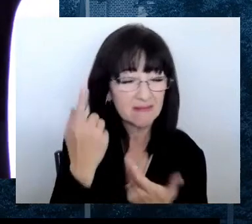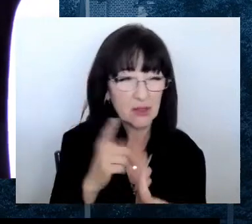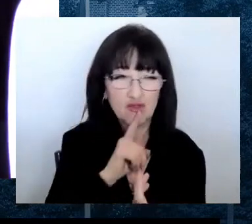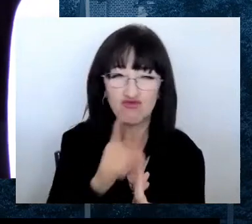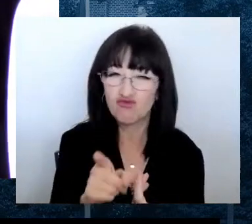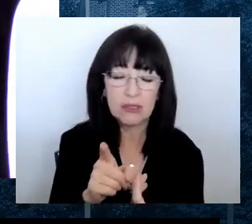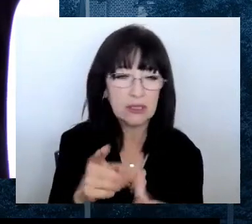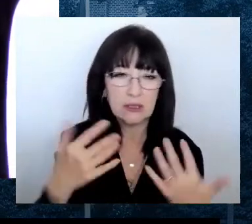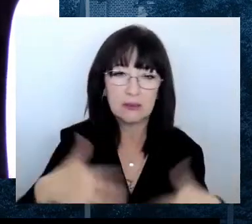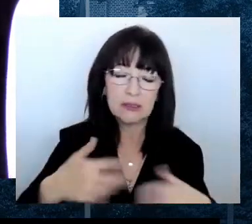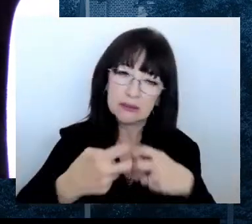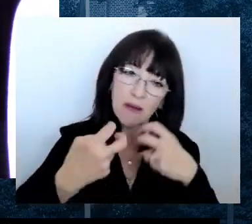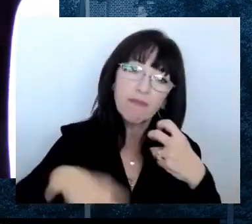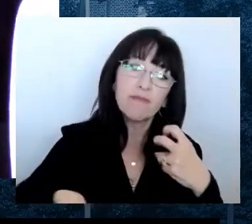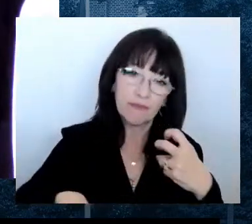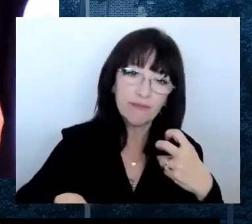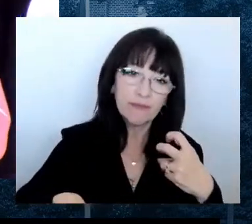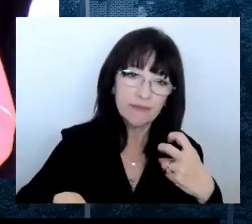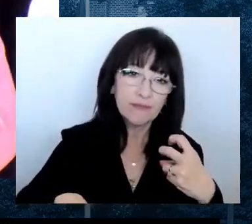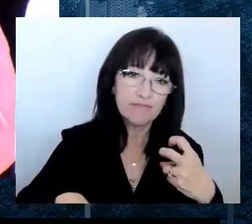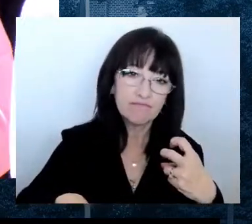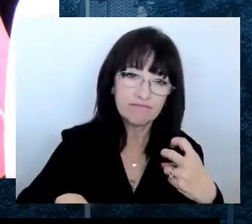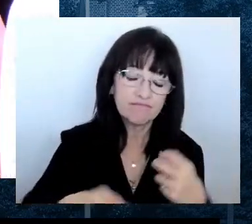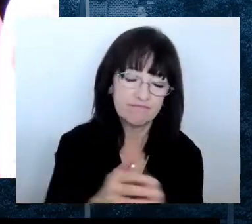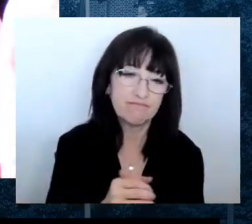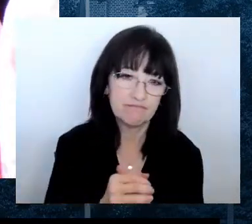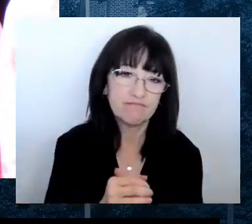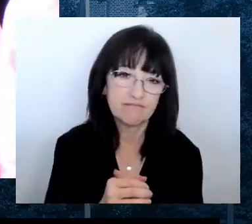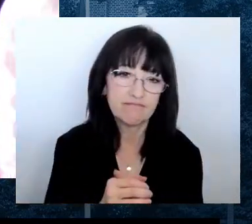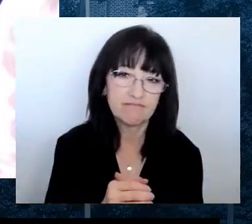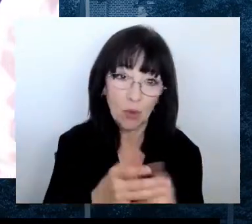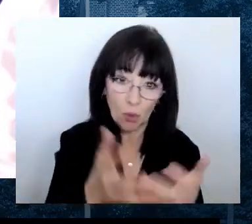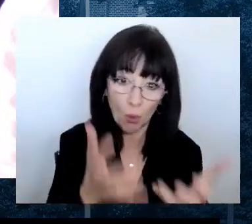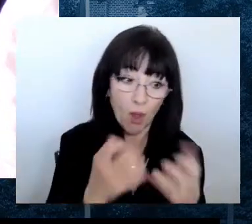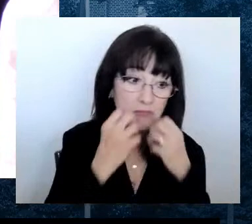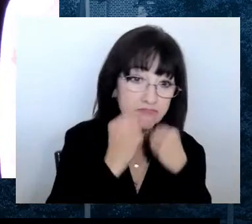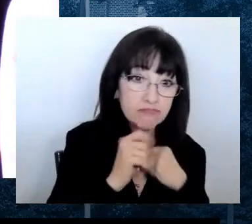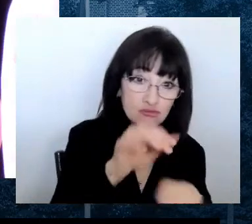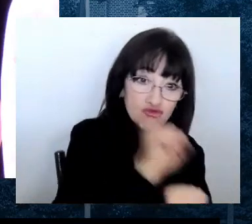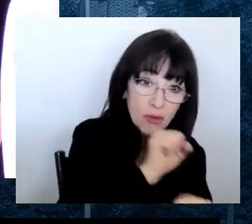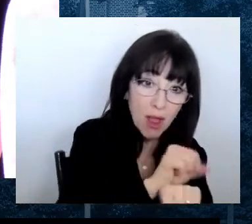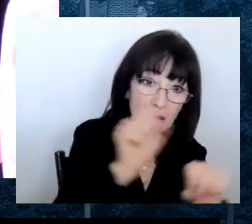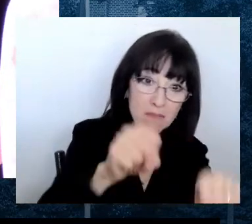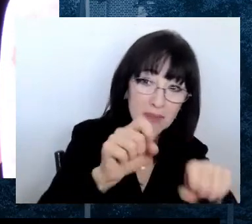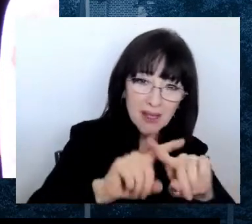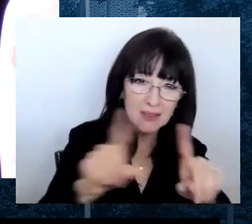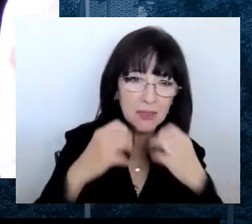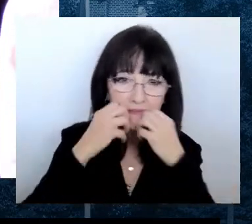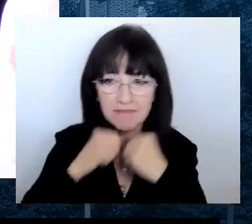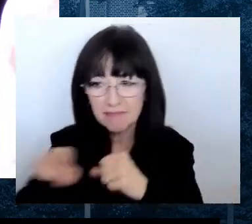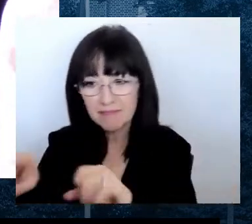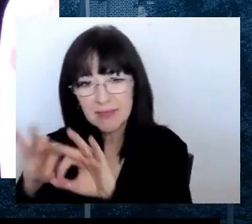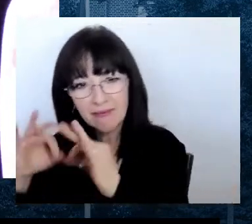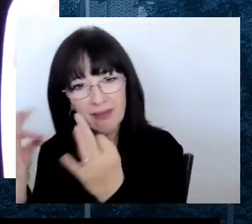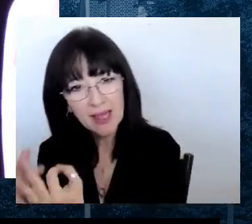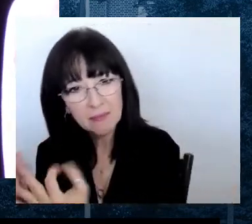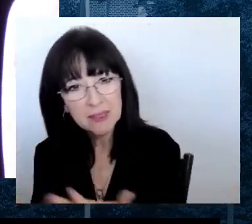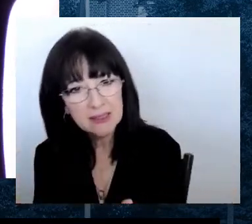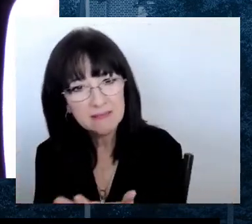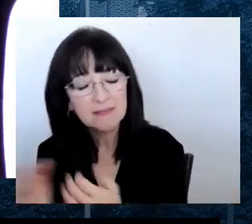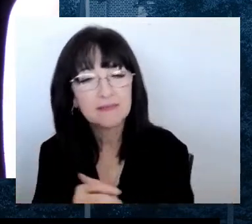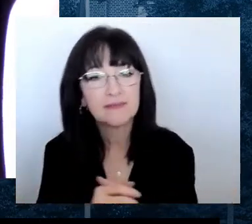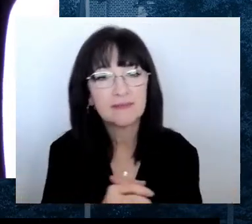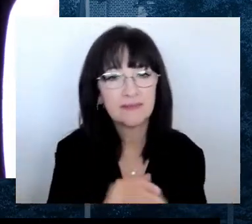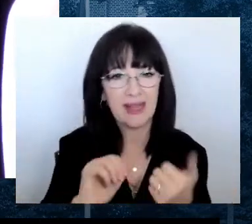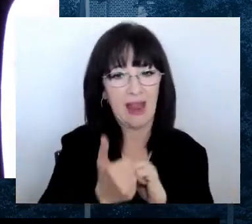your career. The Healthy Delaware Families Act says that Delaware